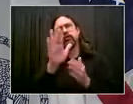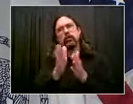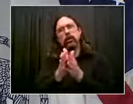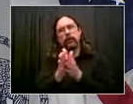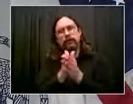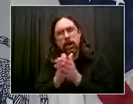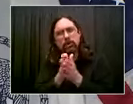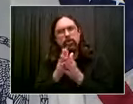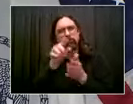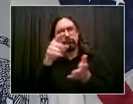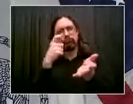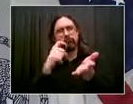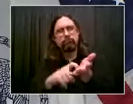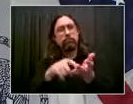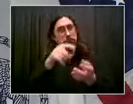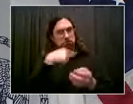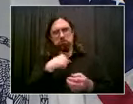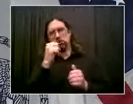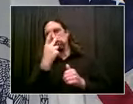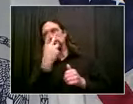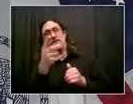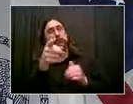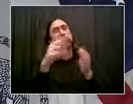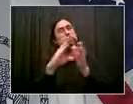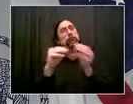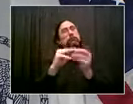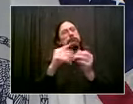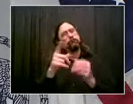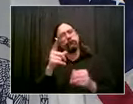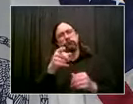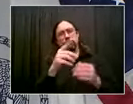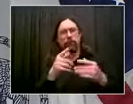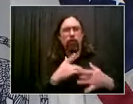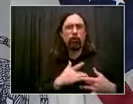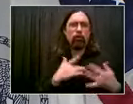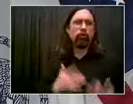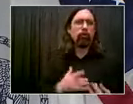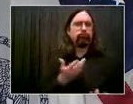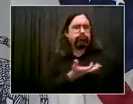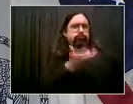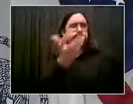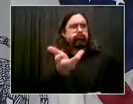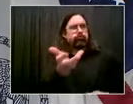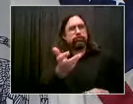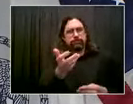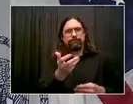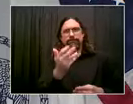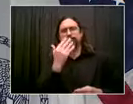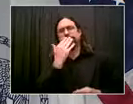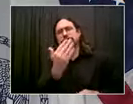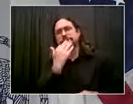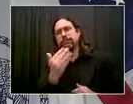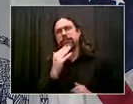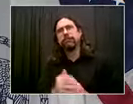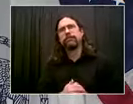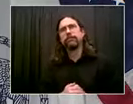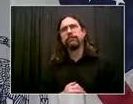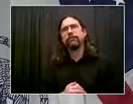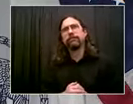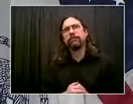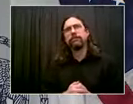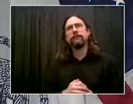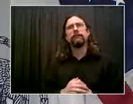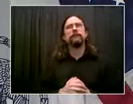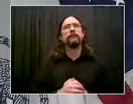about the efforts to undermine Israel with boycotts, et cetera, the BDS movement, which I